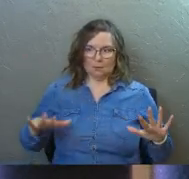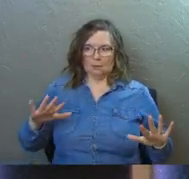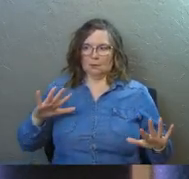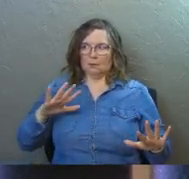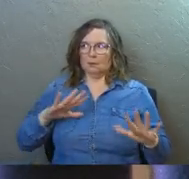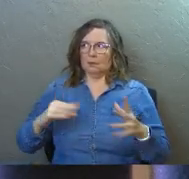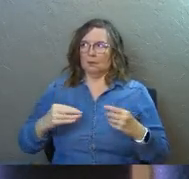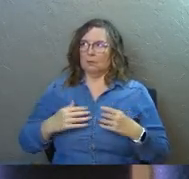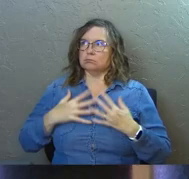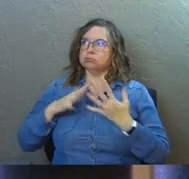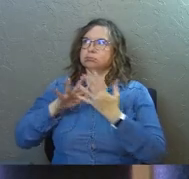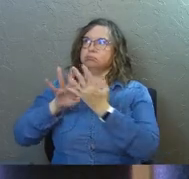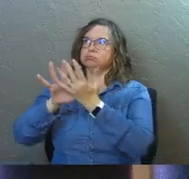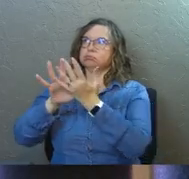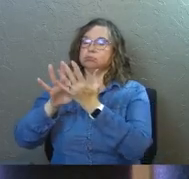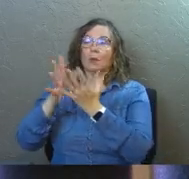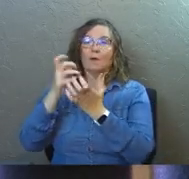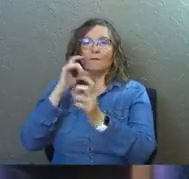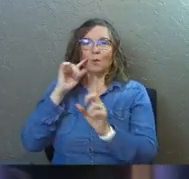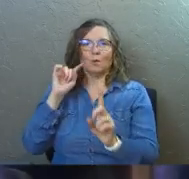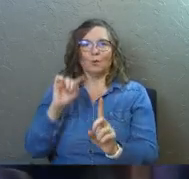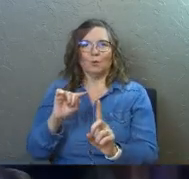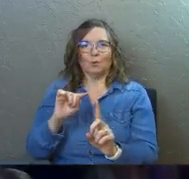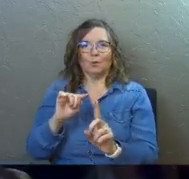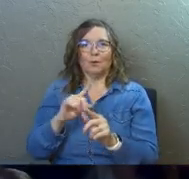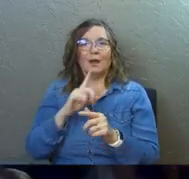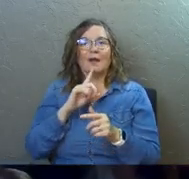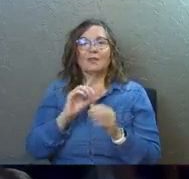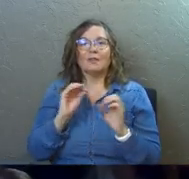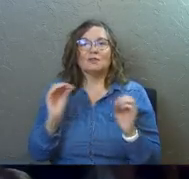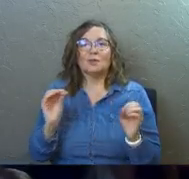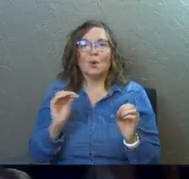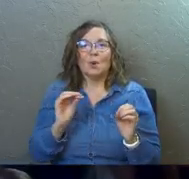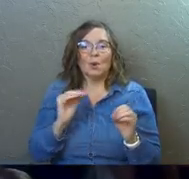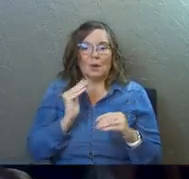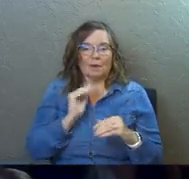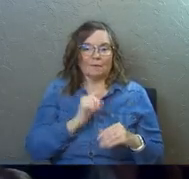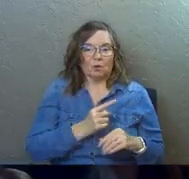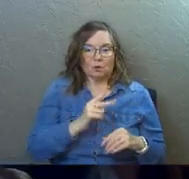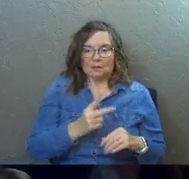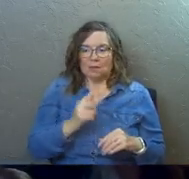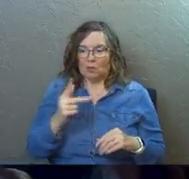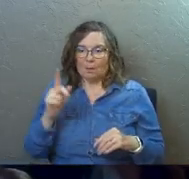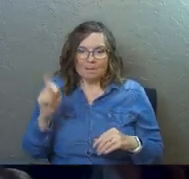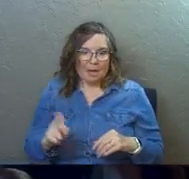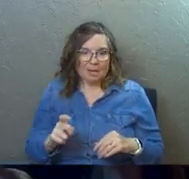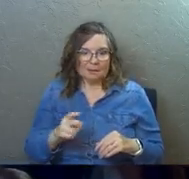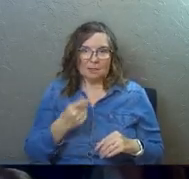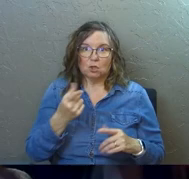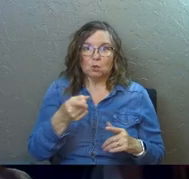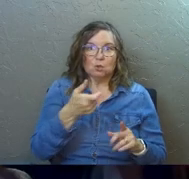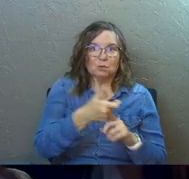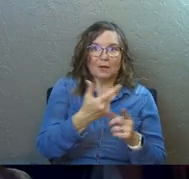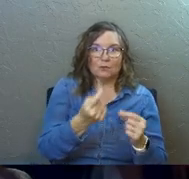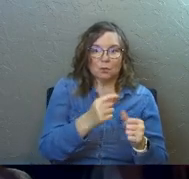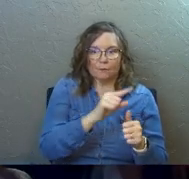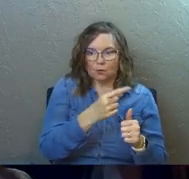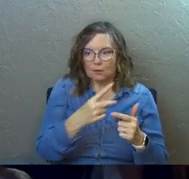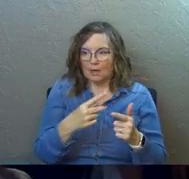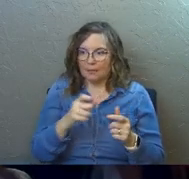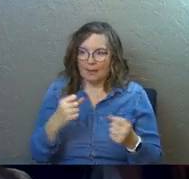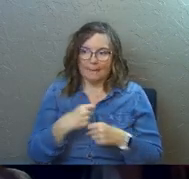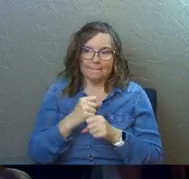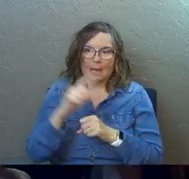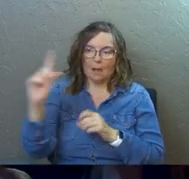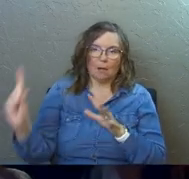he wants to for you. And there's no sequence of things that you can do, series of steps that you can take